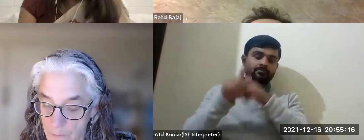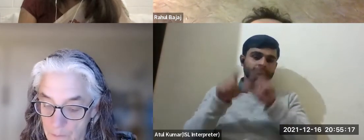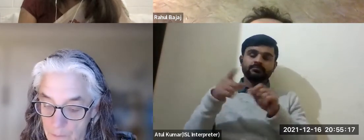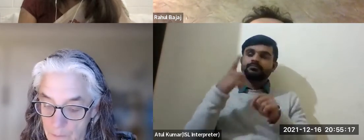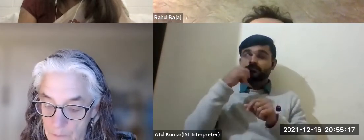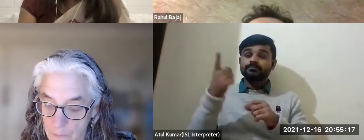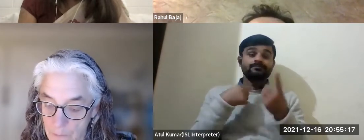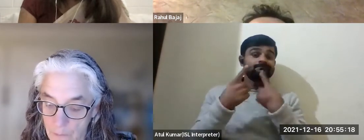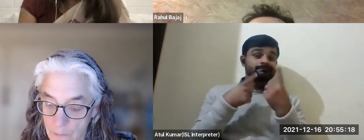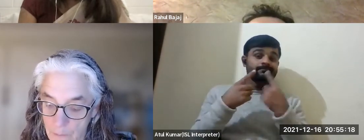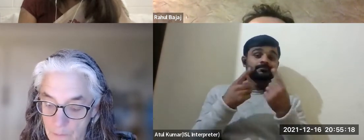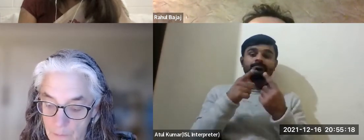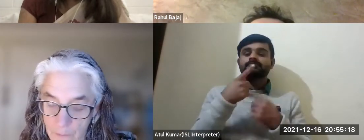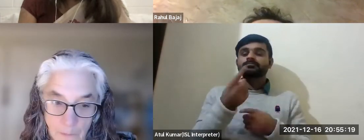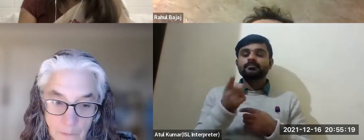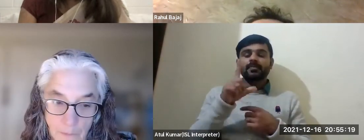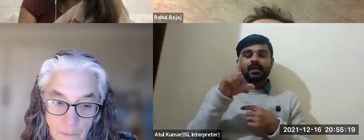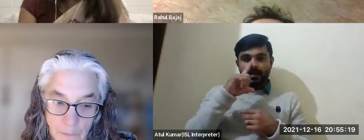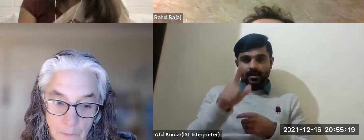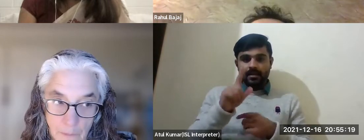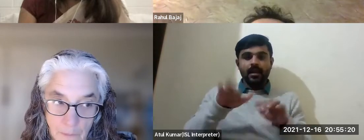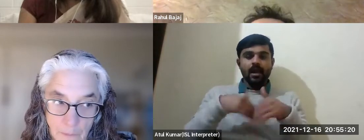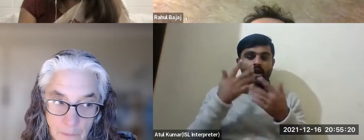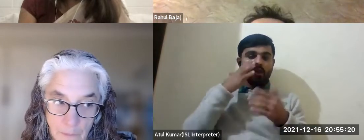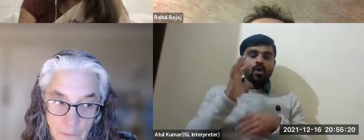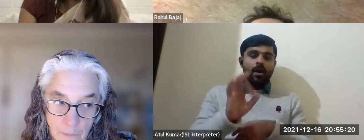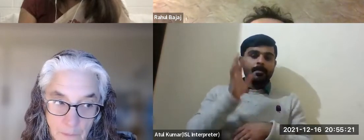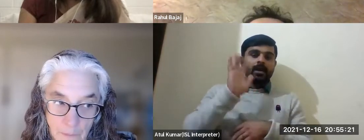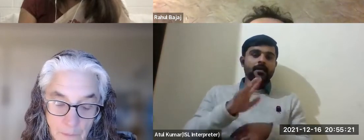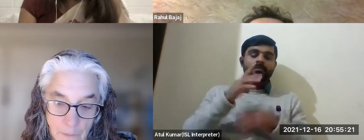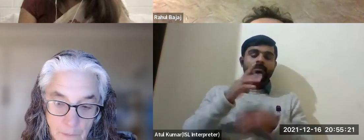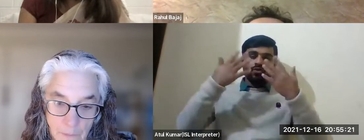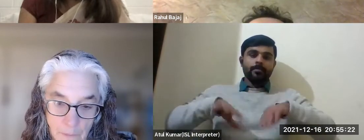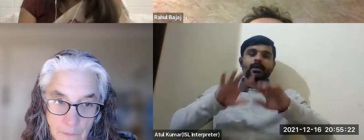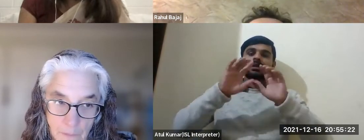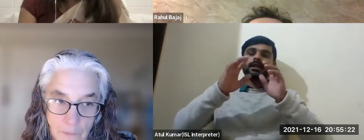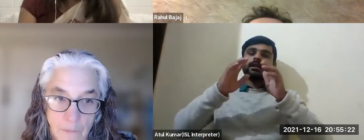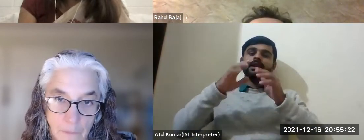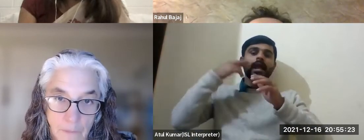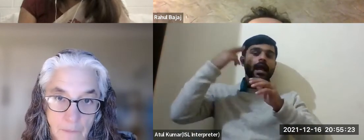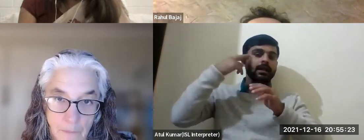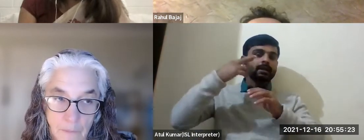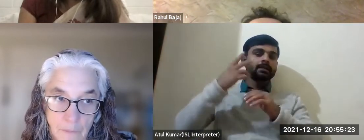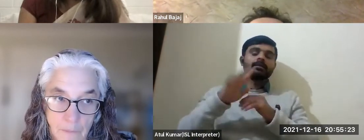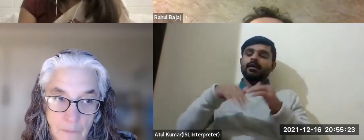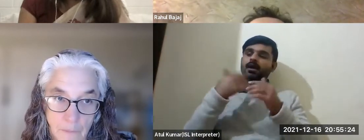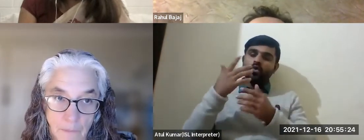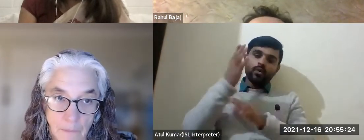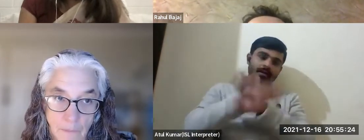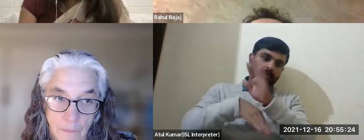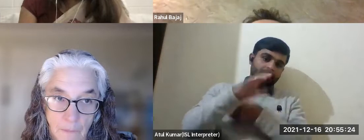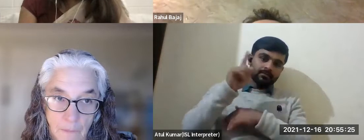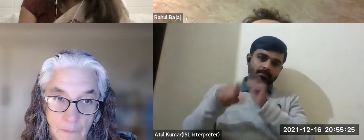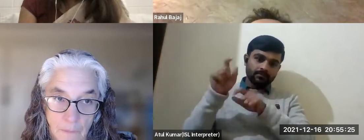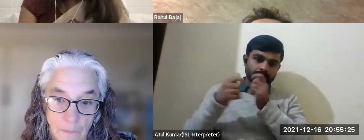talking about sort of what you said, Lainey, on how it's important to have a human face to the cause, and how disability is